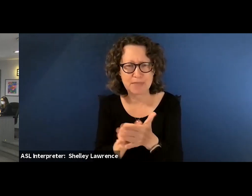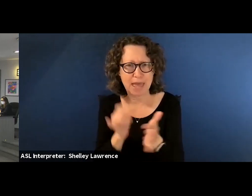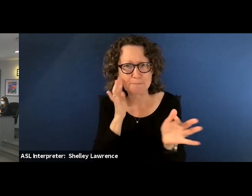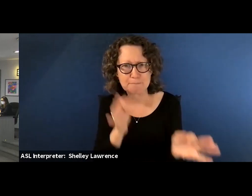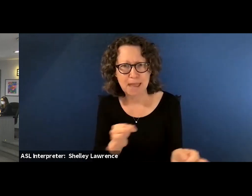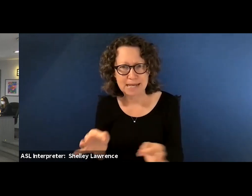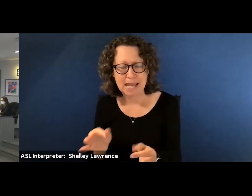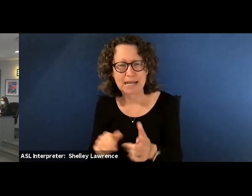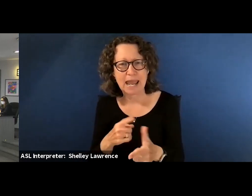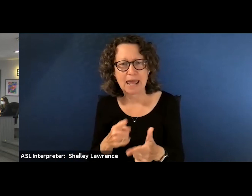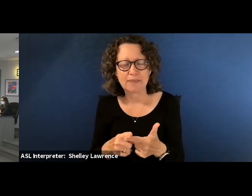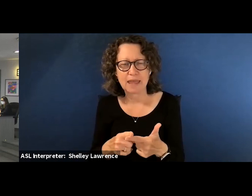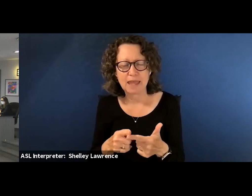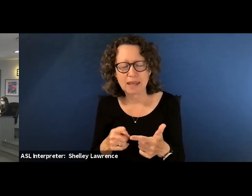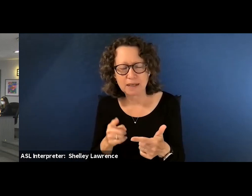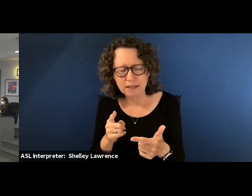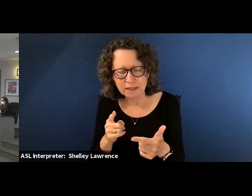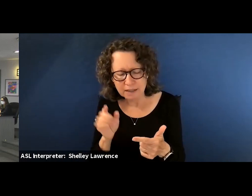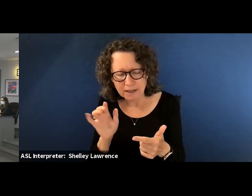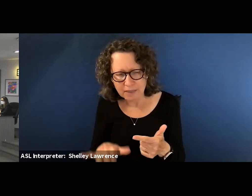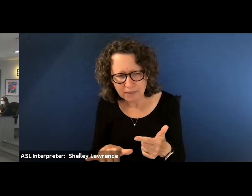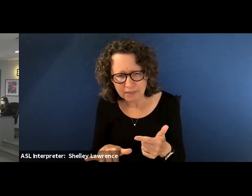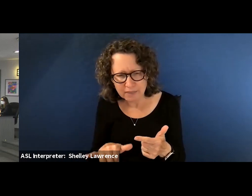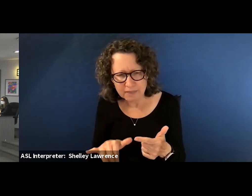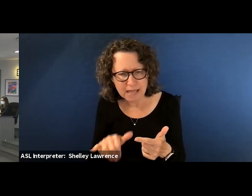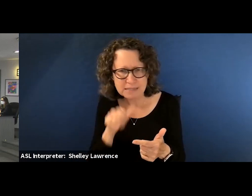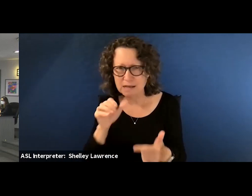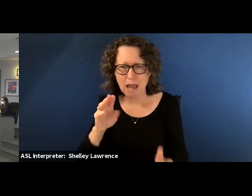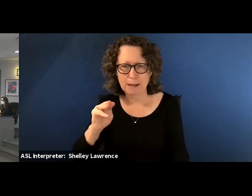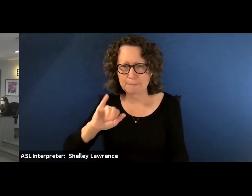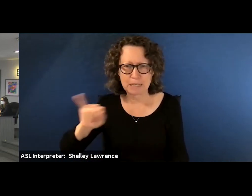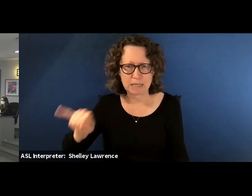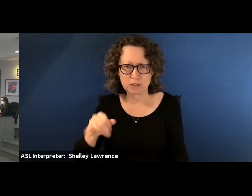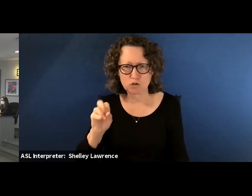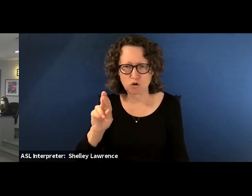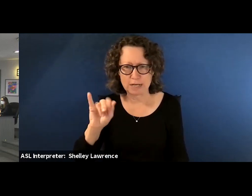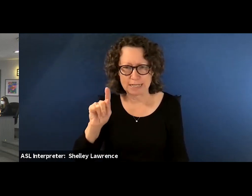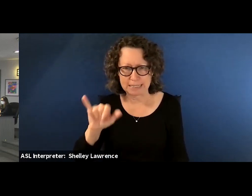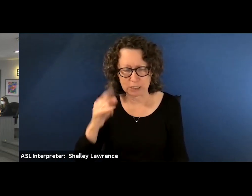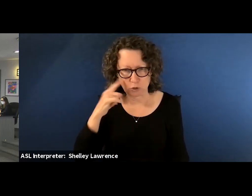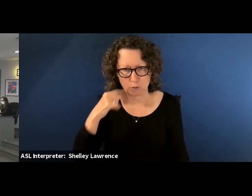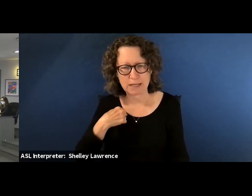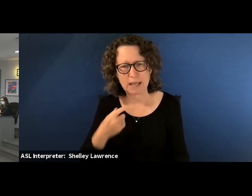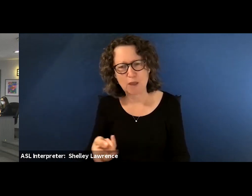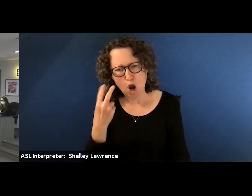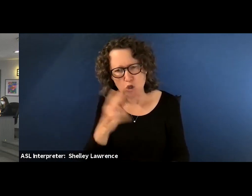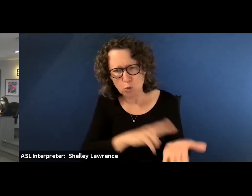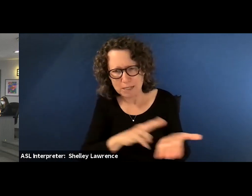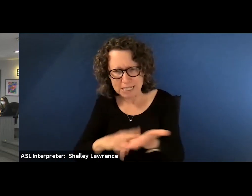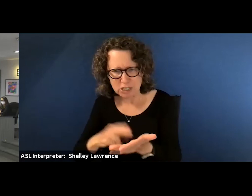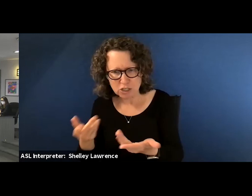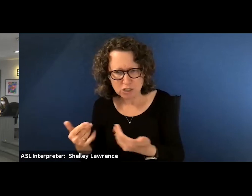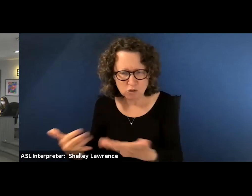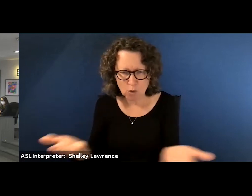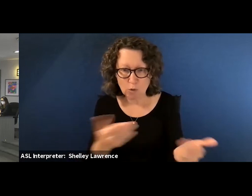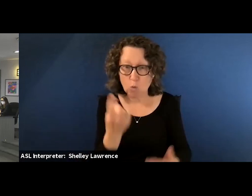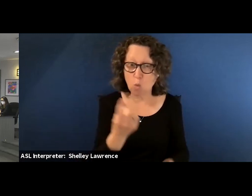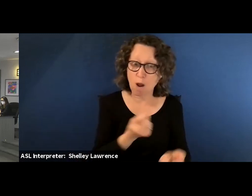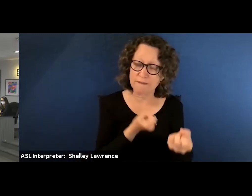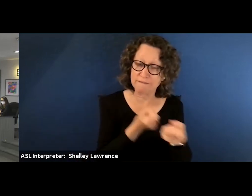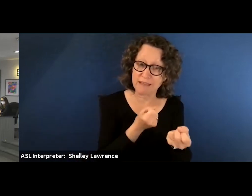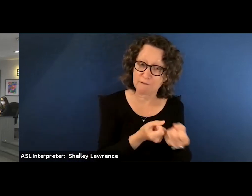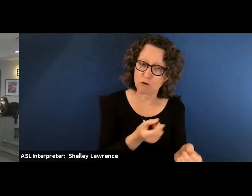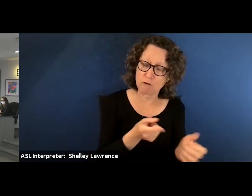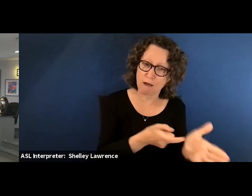and 10 in favor? That does not seem majority to me. Also, there are 2 petitions going around. The one in favor of